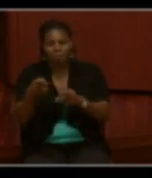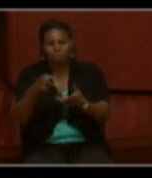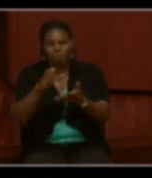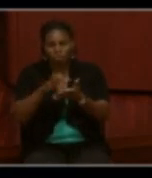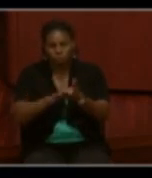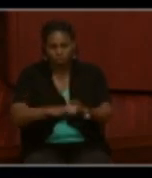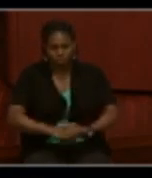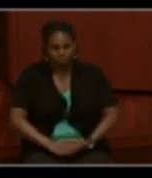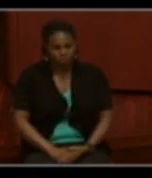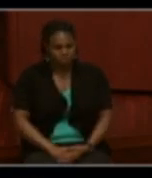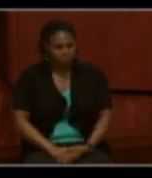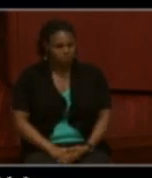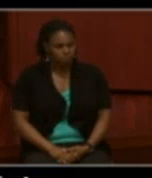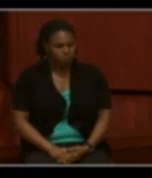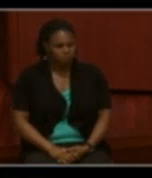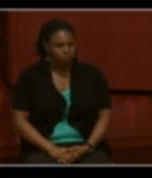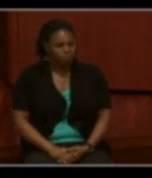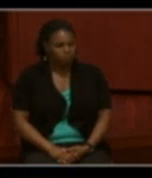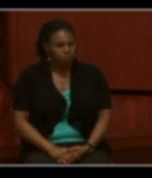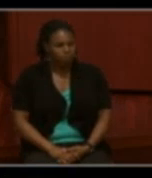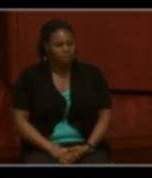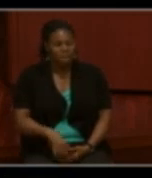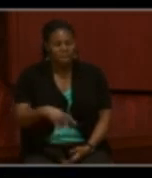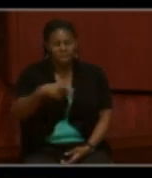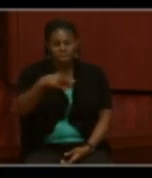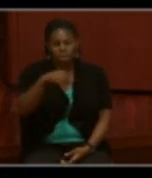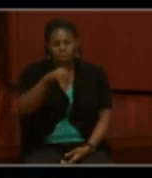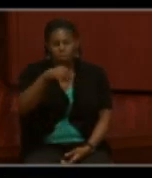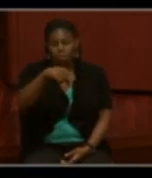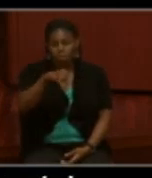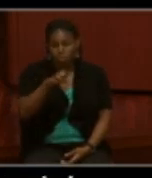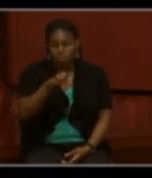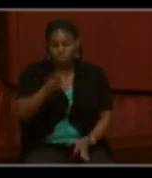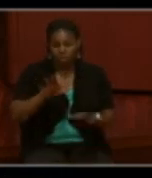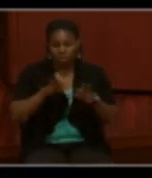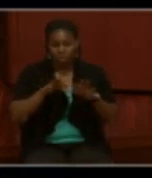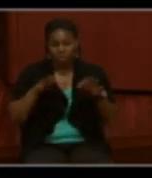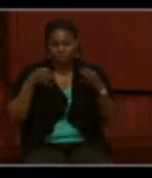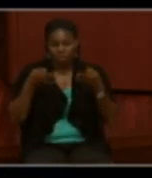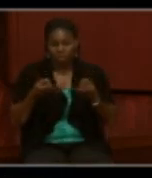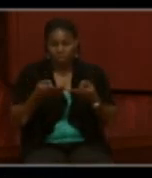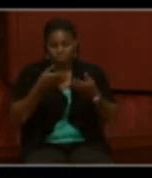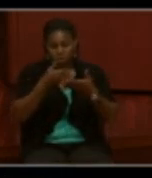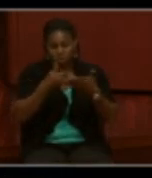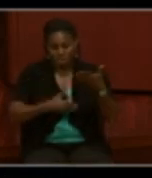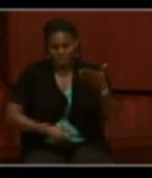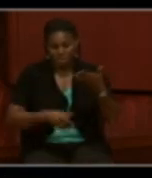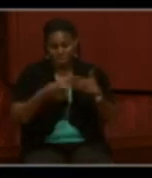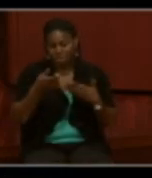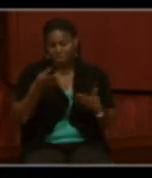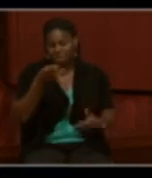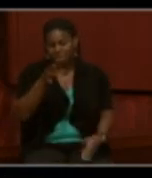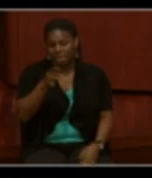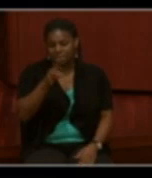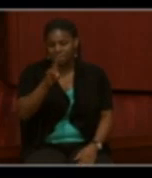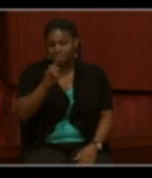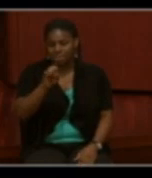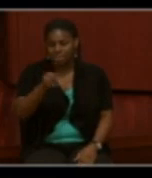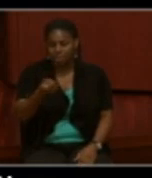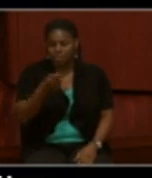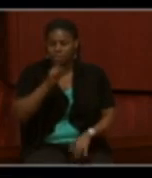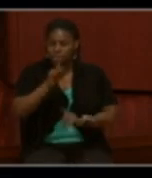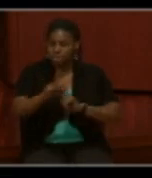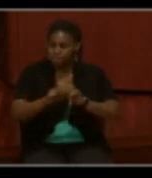okay? The Pope family was listed in the 1870 census, which was the